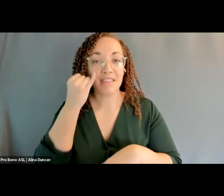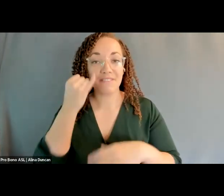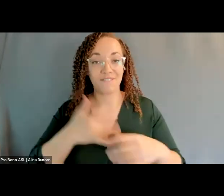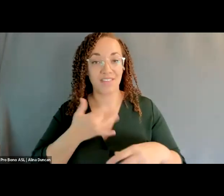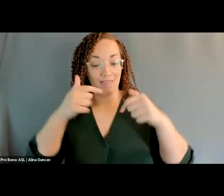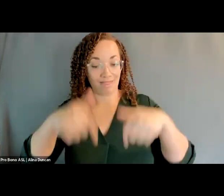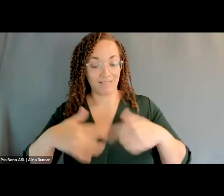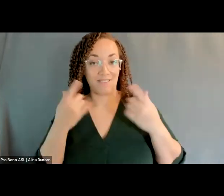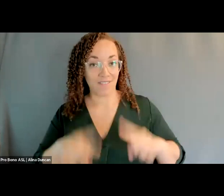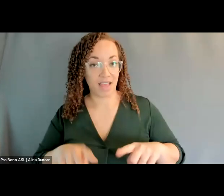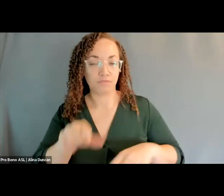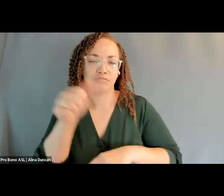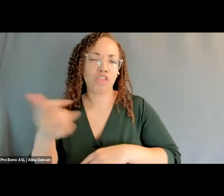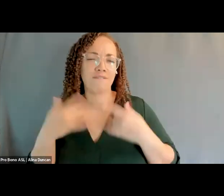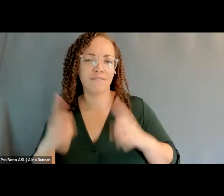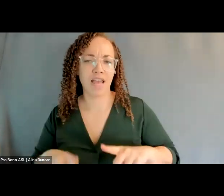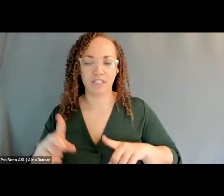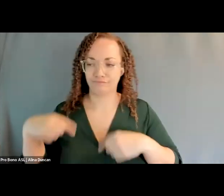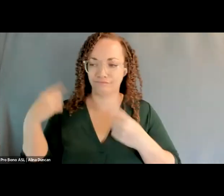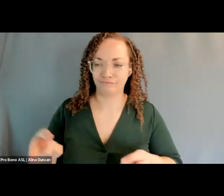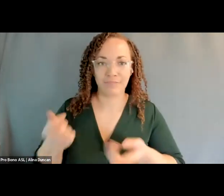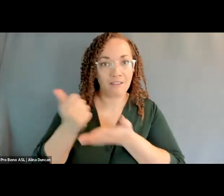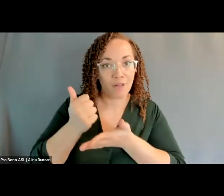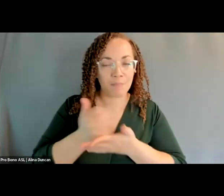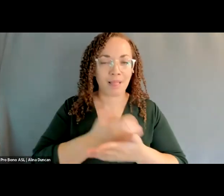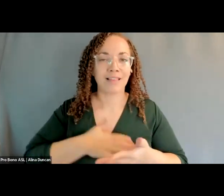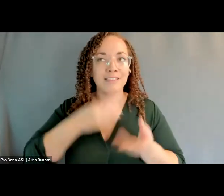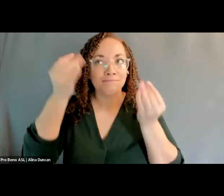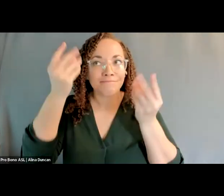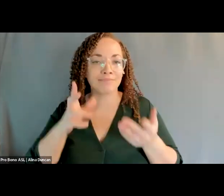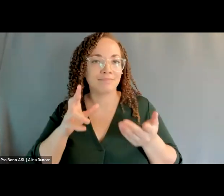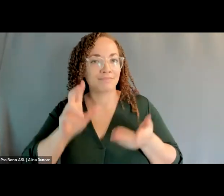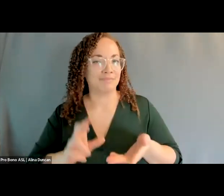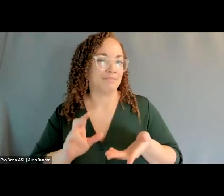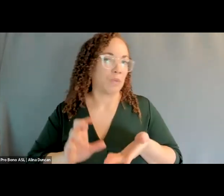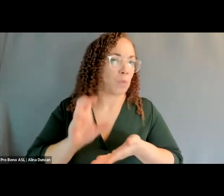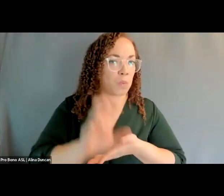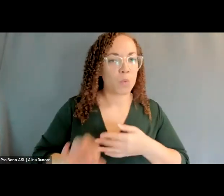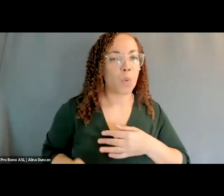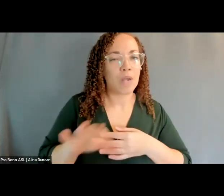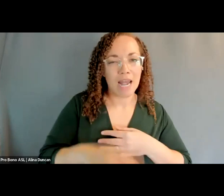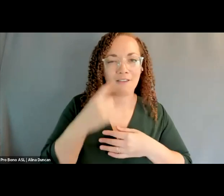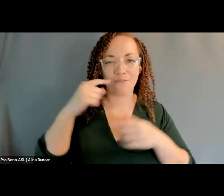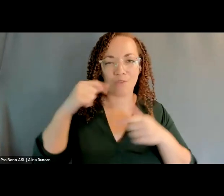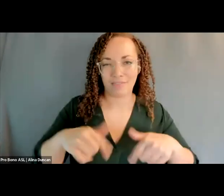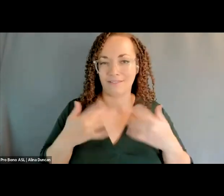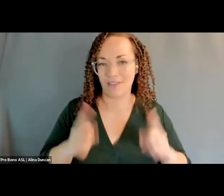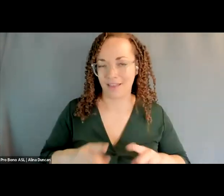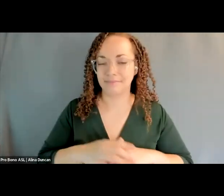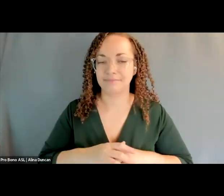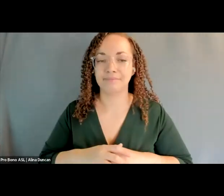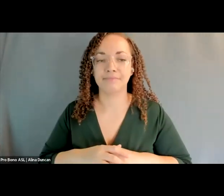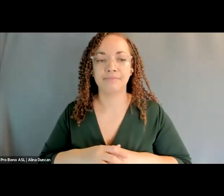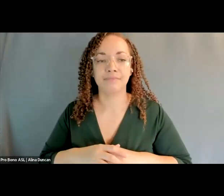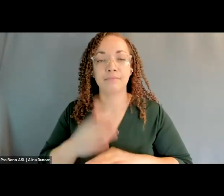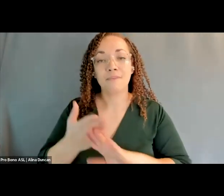helpful, please consider donating to support our work, and we'll put the link in the chat. Before I introduce our speakers today, I want to